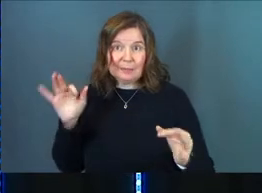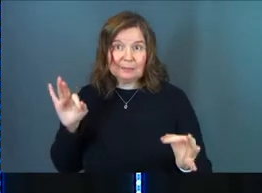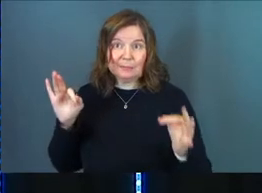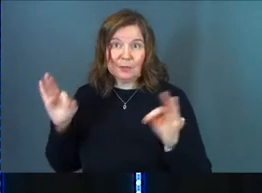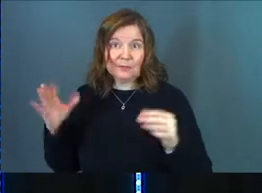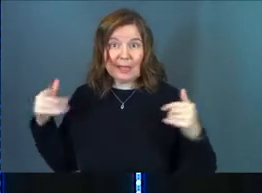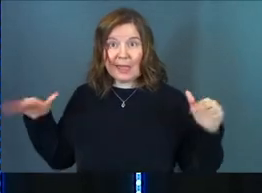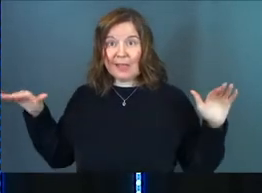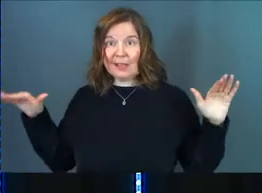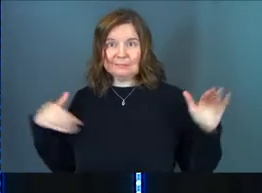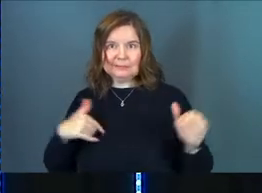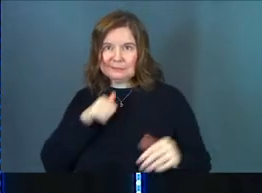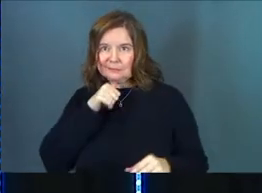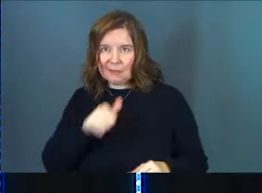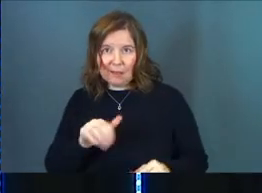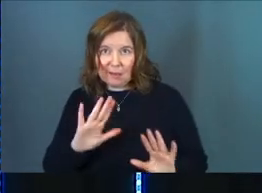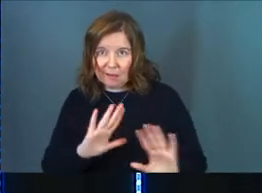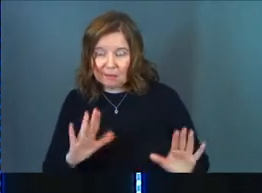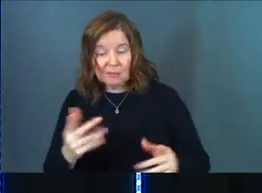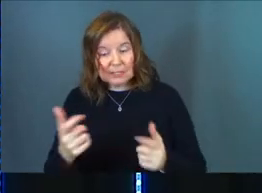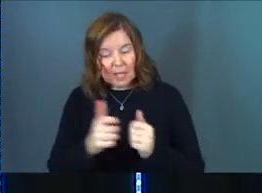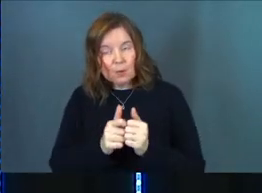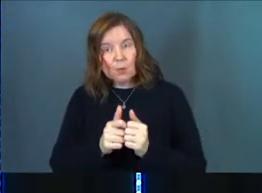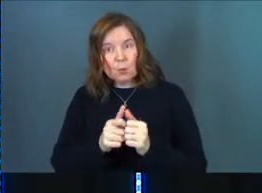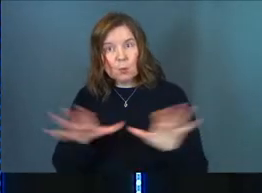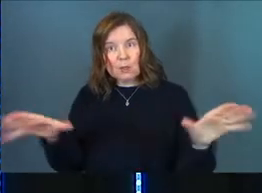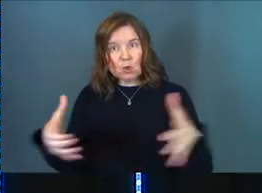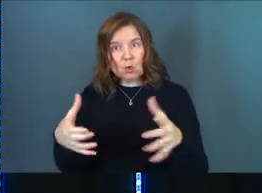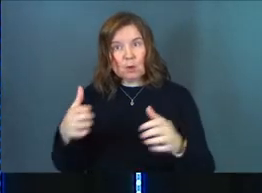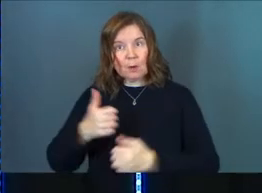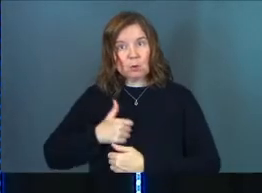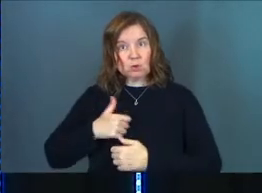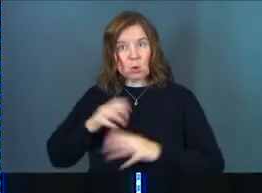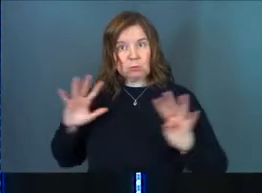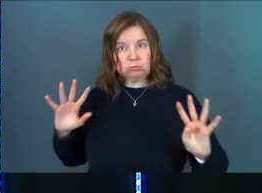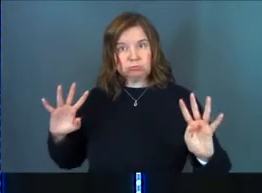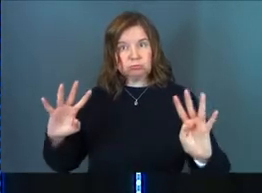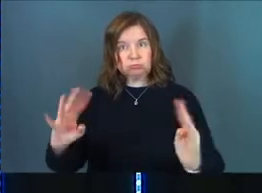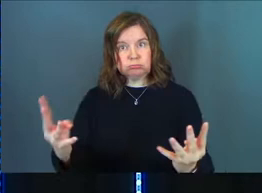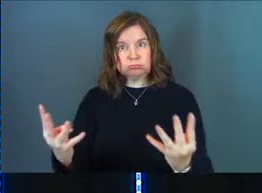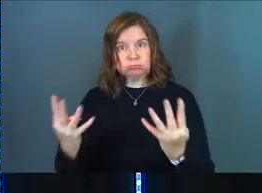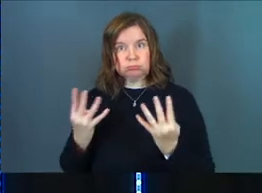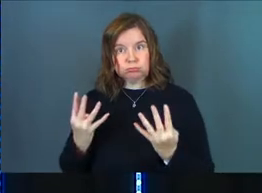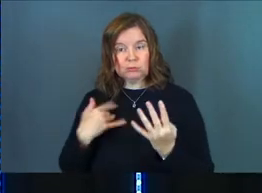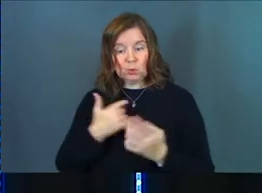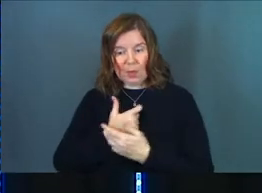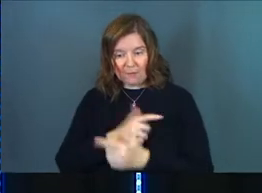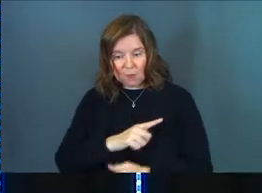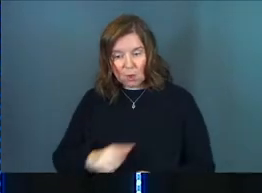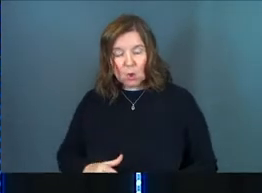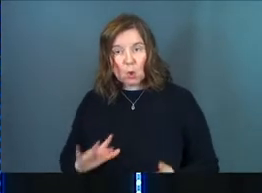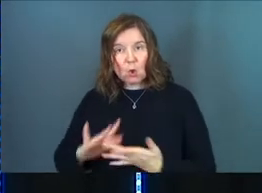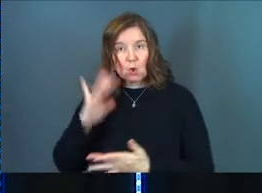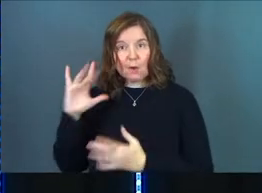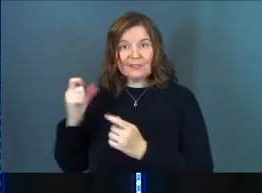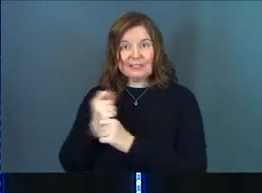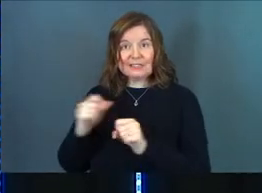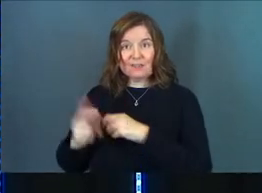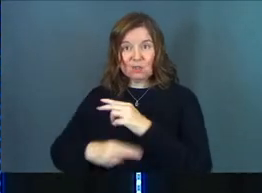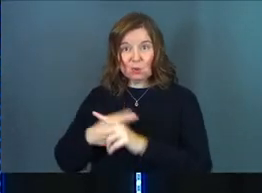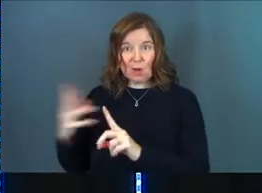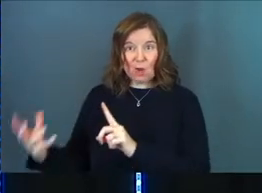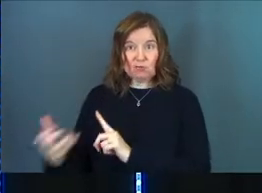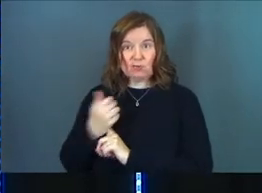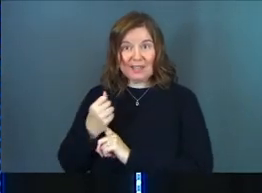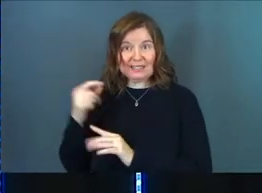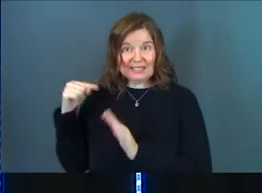amen? He's no angel. He came with a contingent of soldiers to have the Lord of glory, the Savior of the universe, arrested and killed. He's